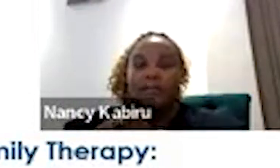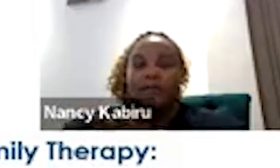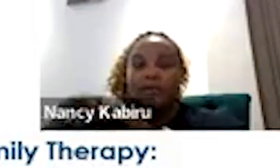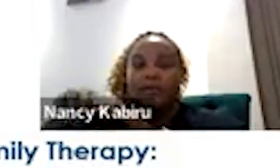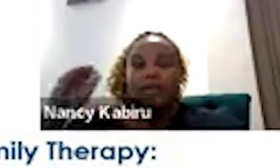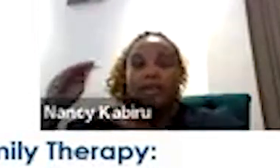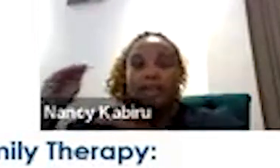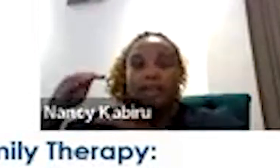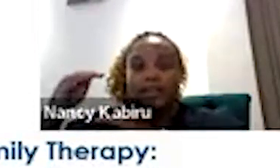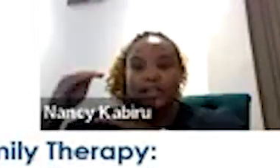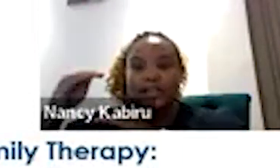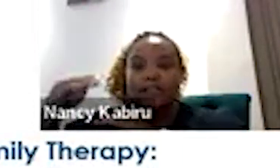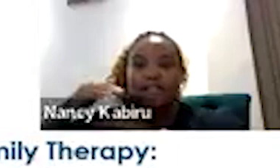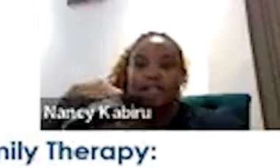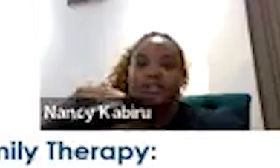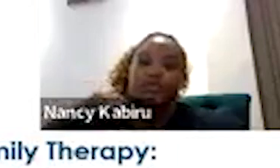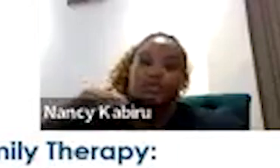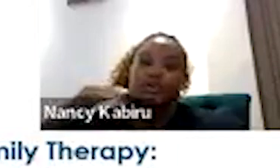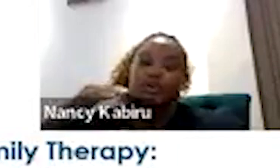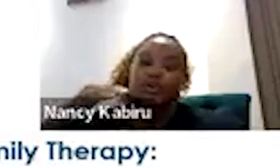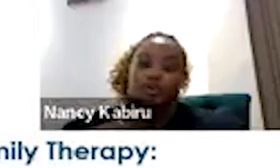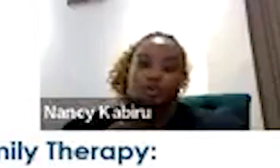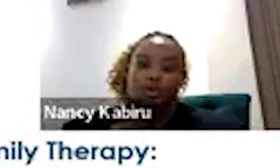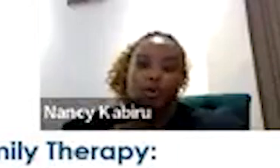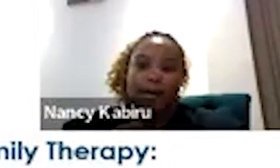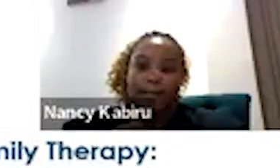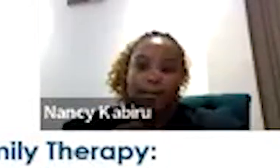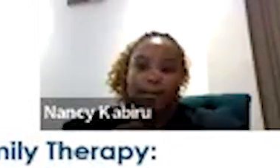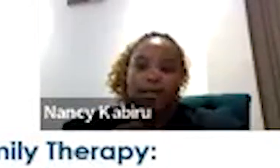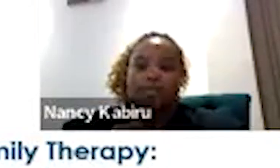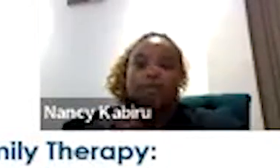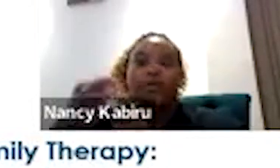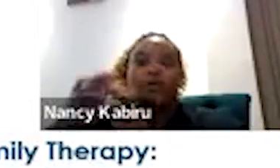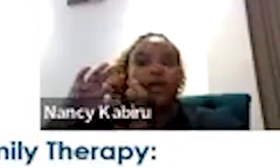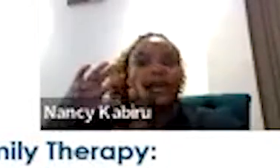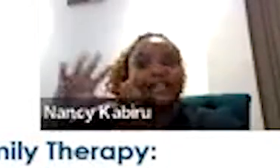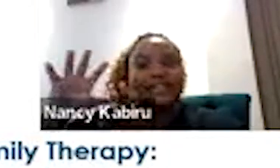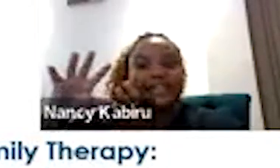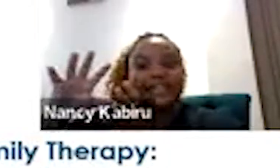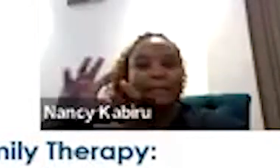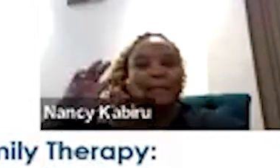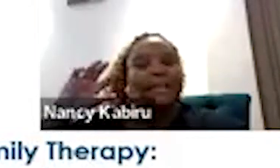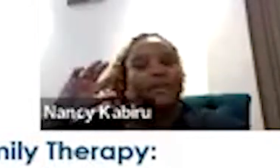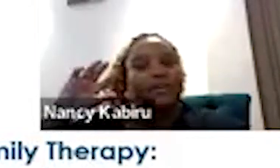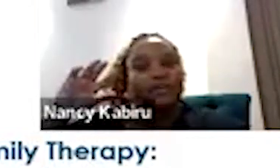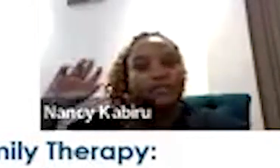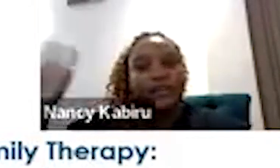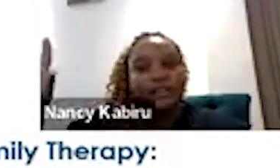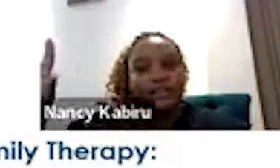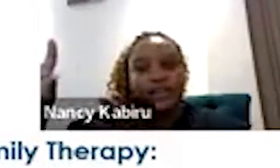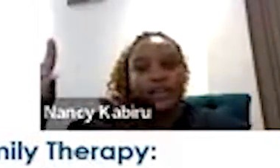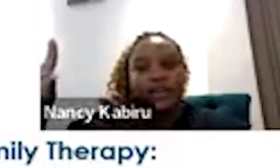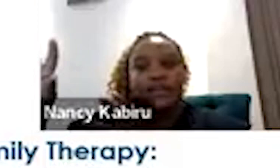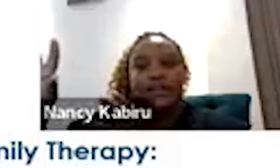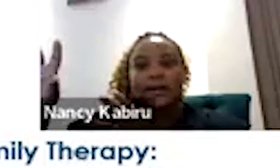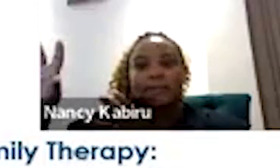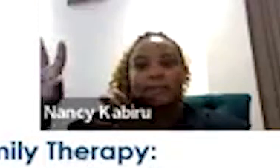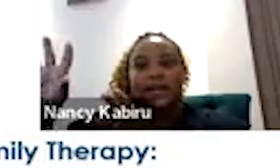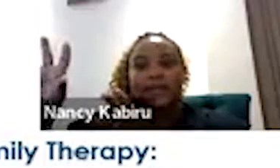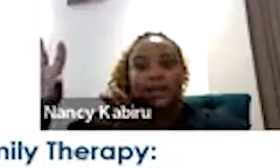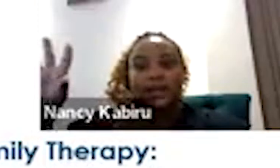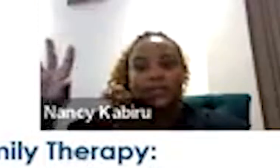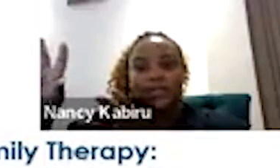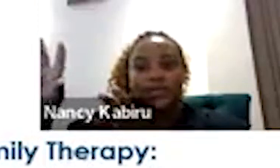when the levels start to go up. So that is in the medical field,